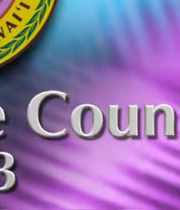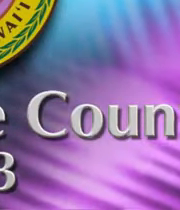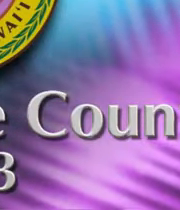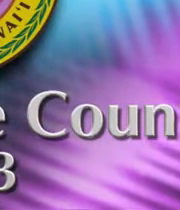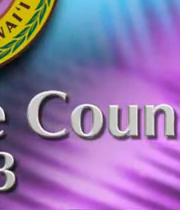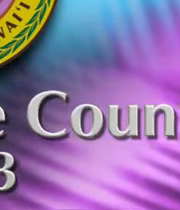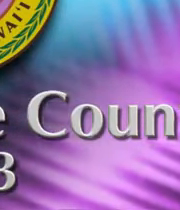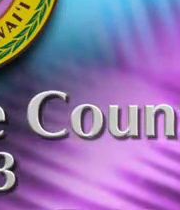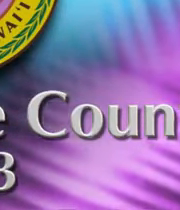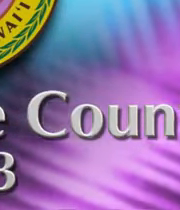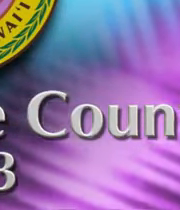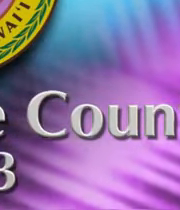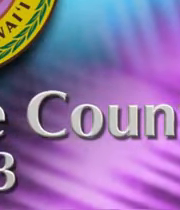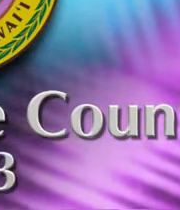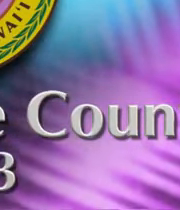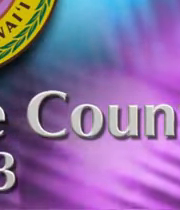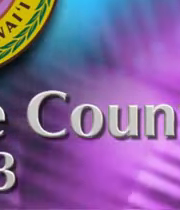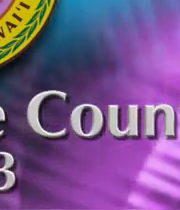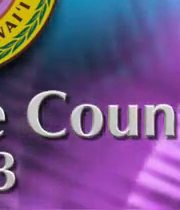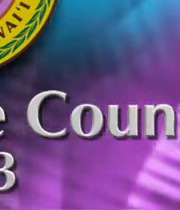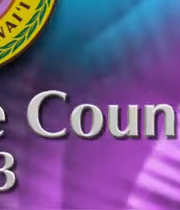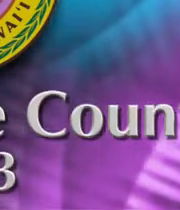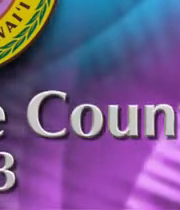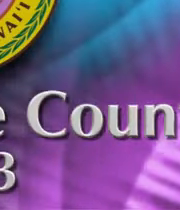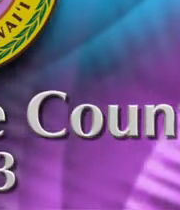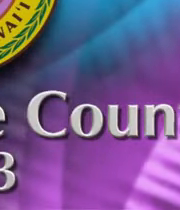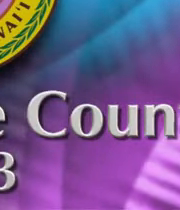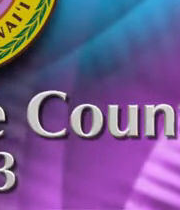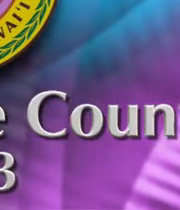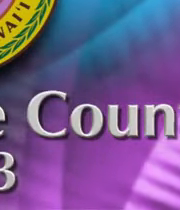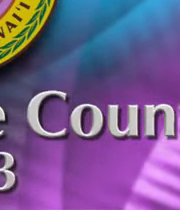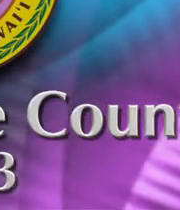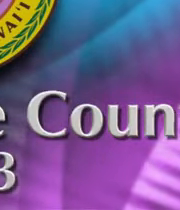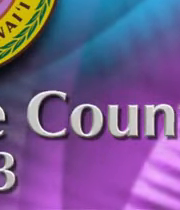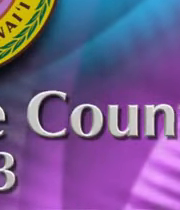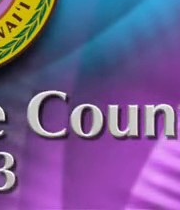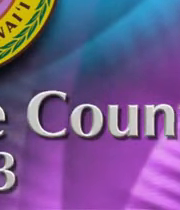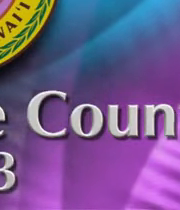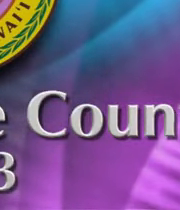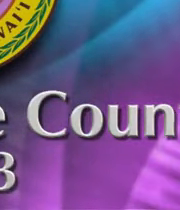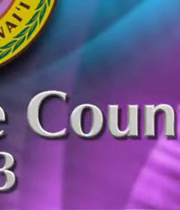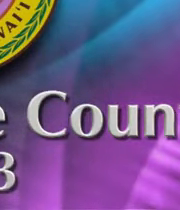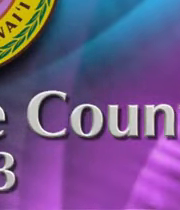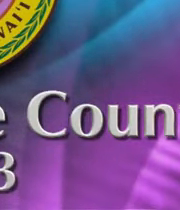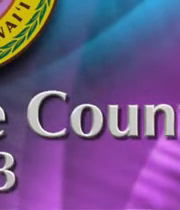Thank you.